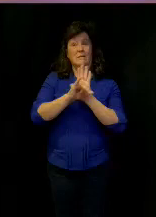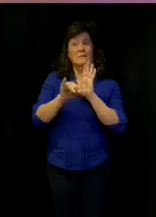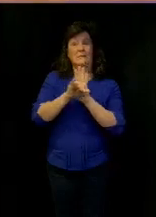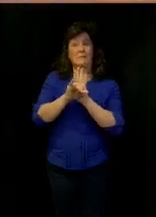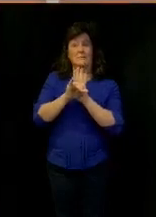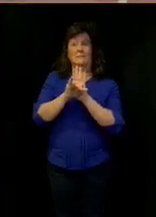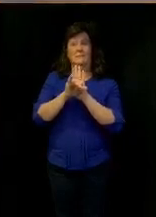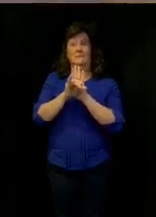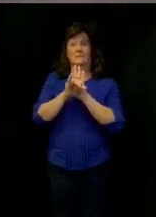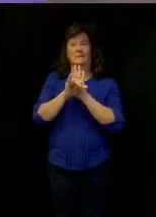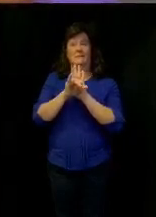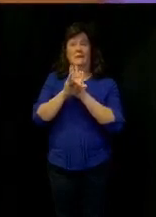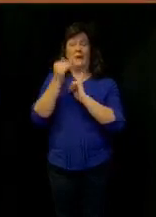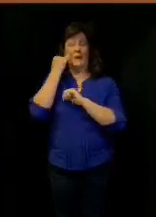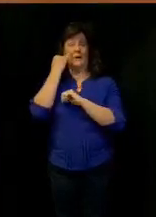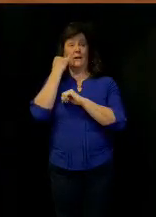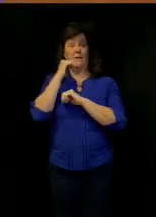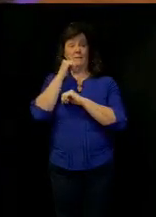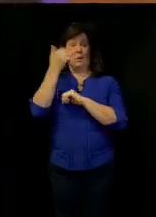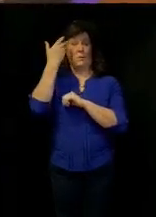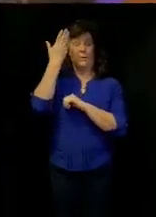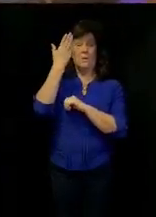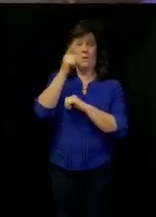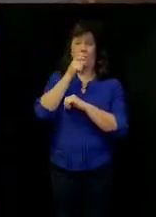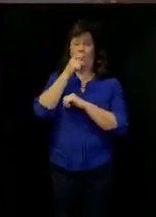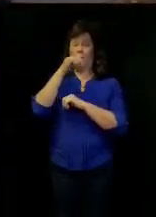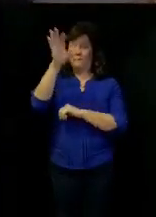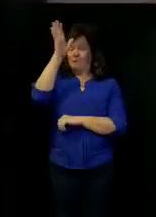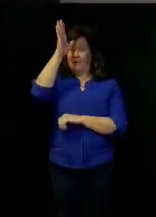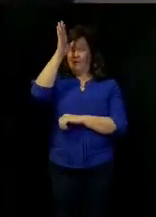If you don't know who your father is,